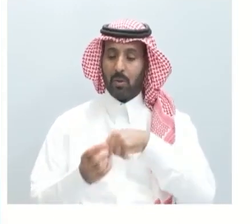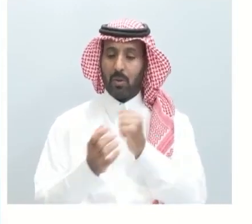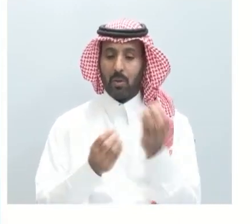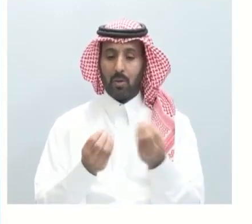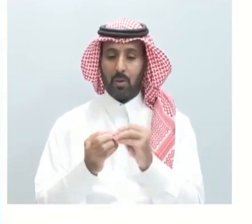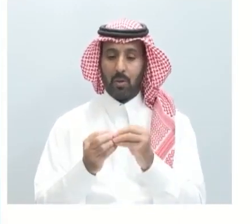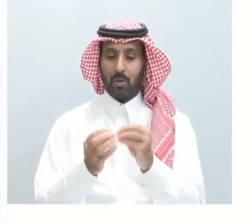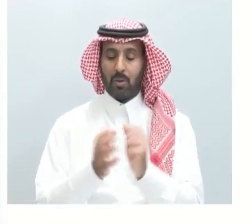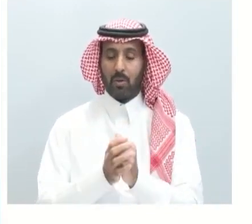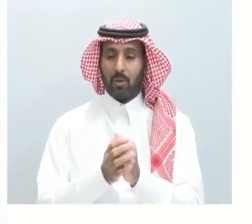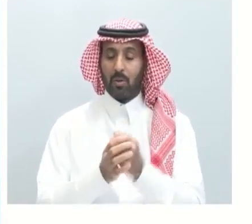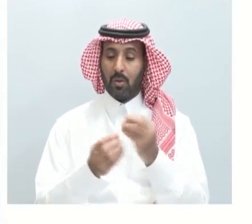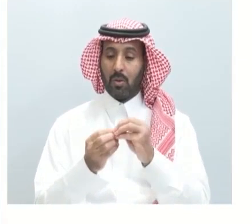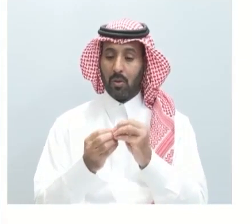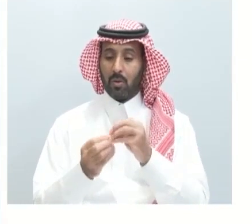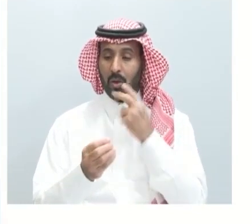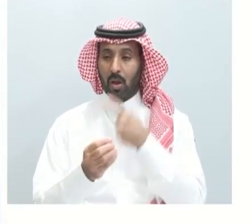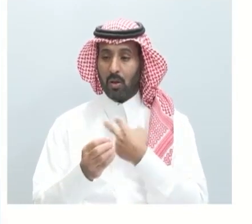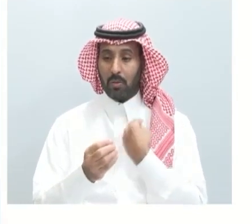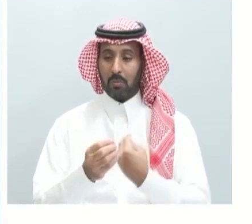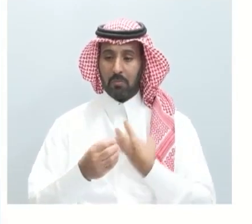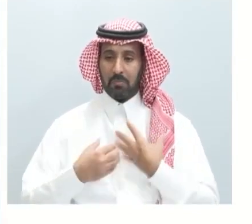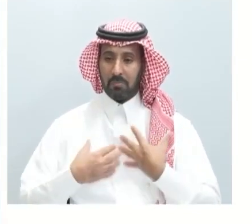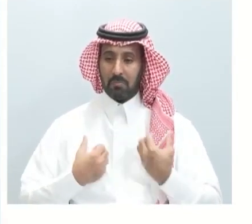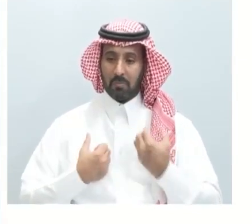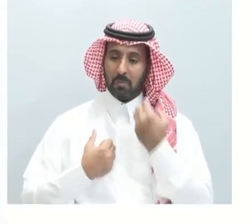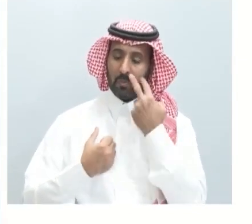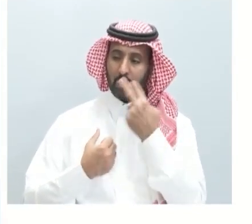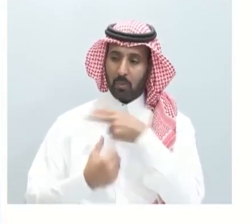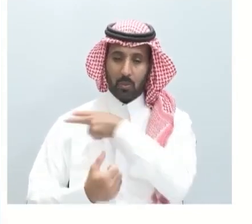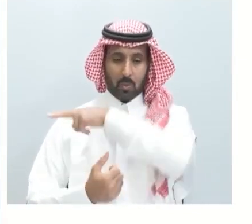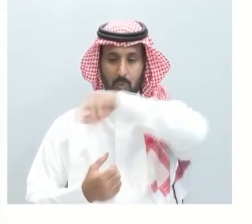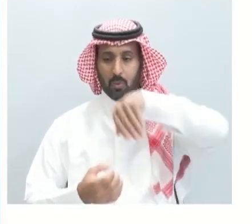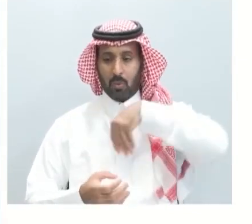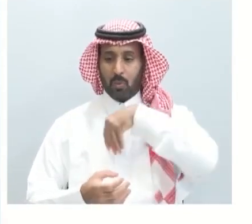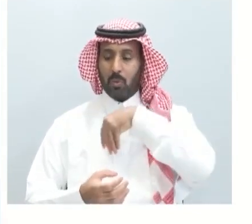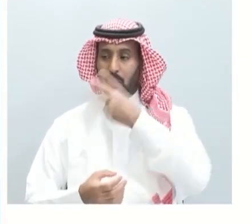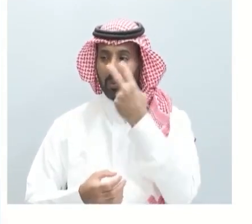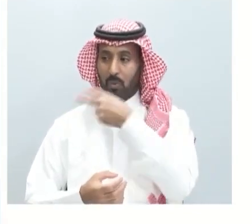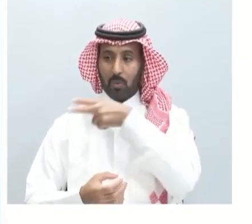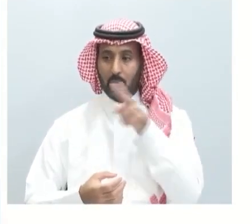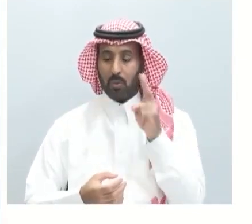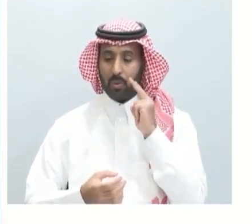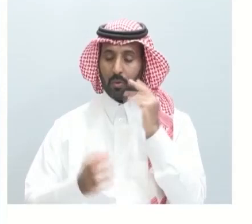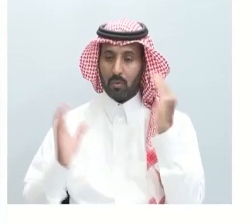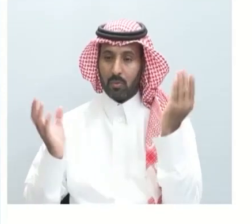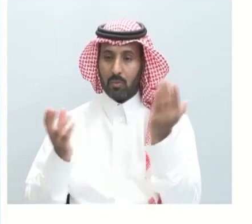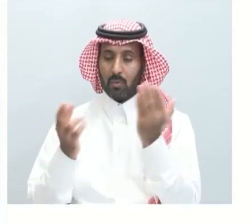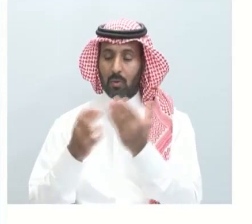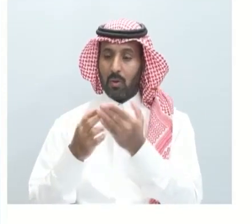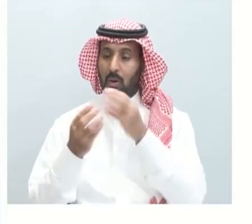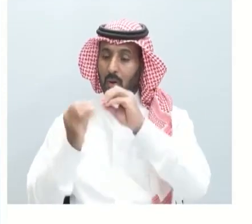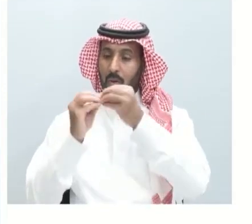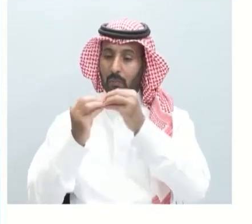color I like being surrounded a color so do we put by in